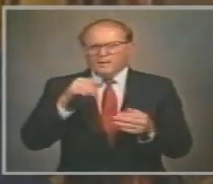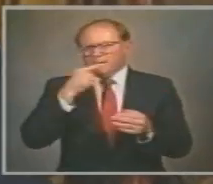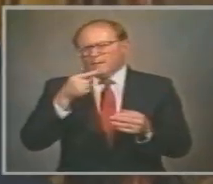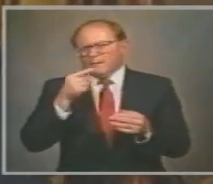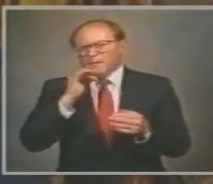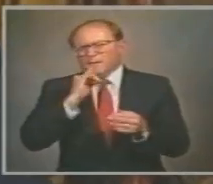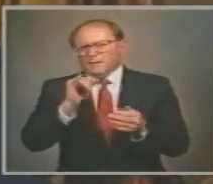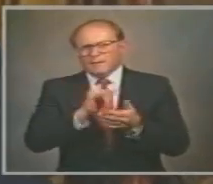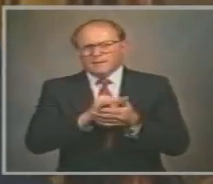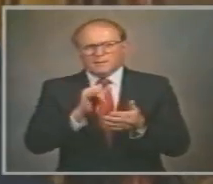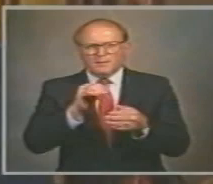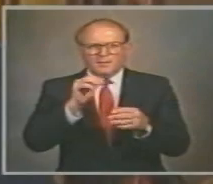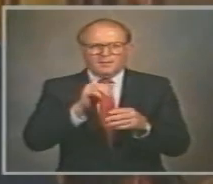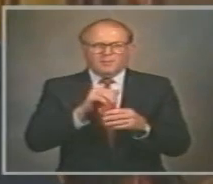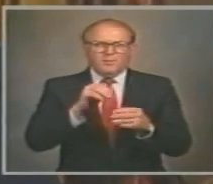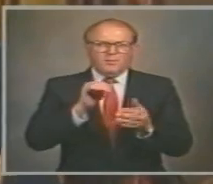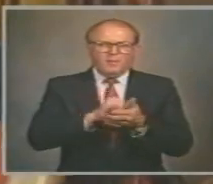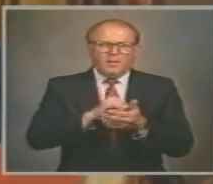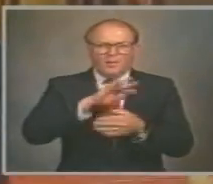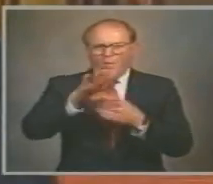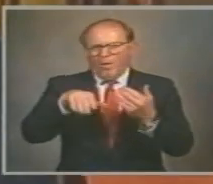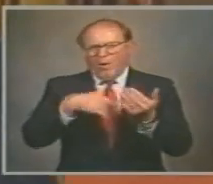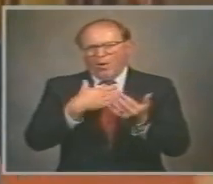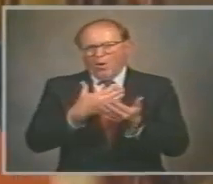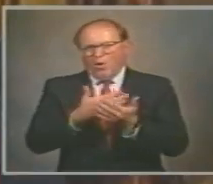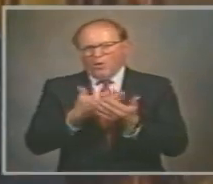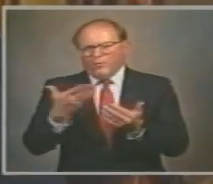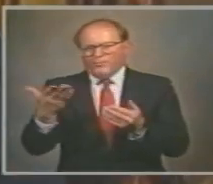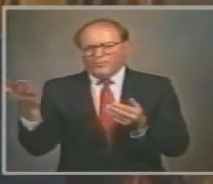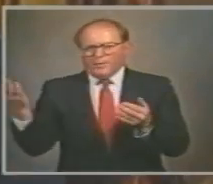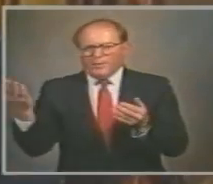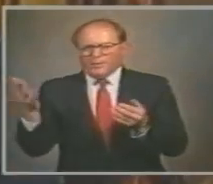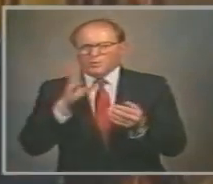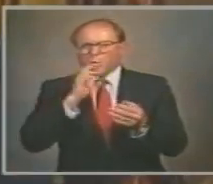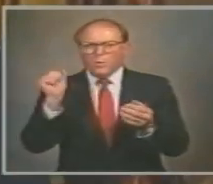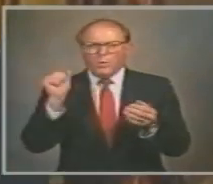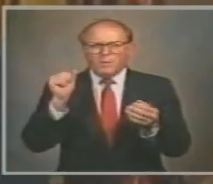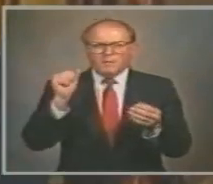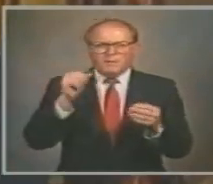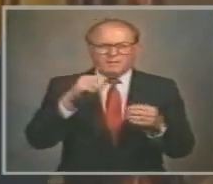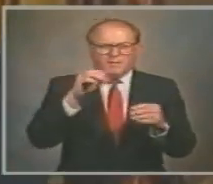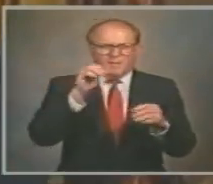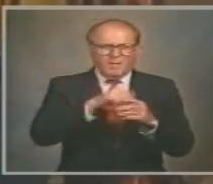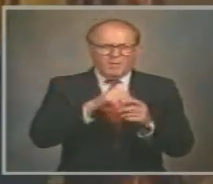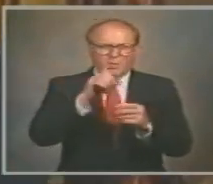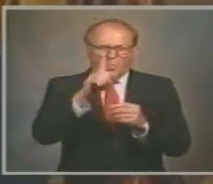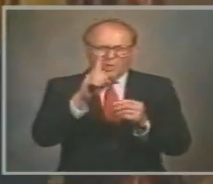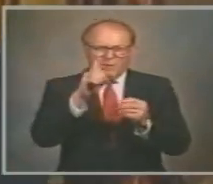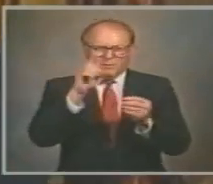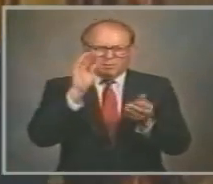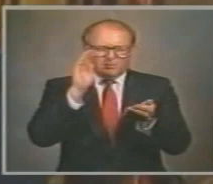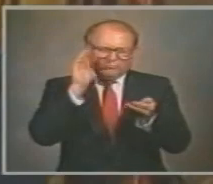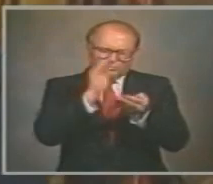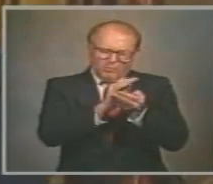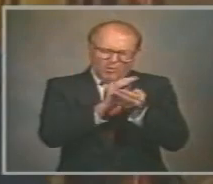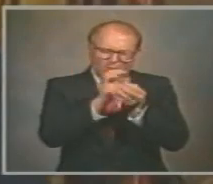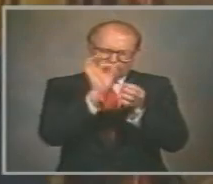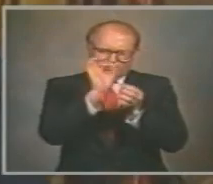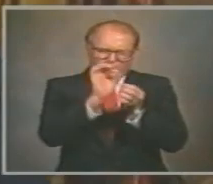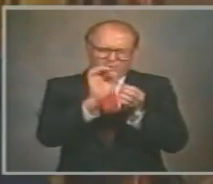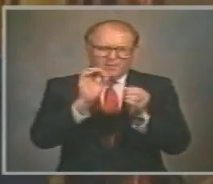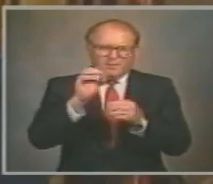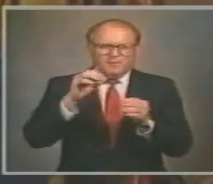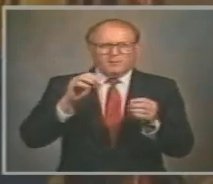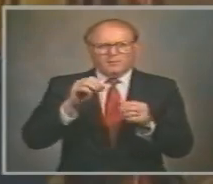that in the beginning, all matter in the universe was compressed into one tiny, unimaginable, dense